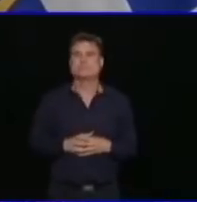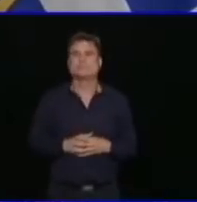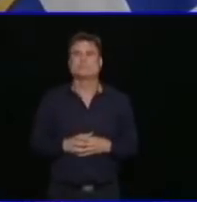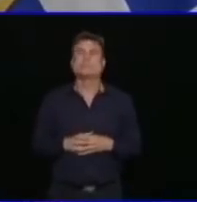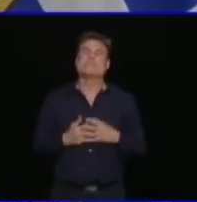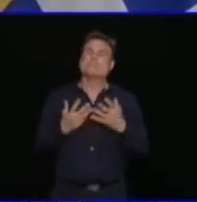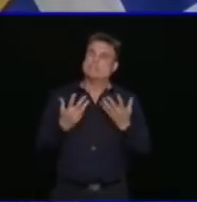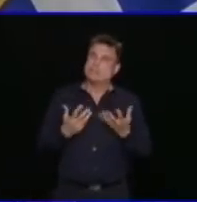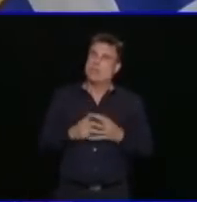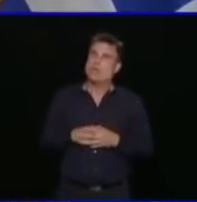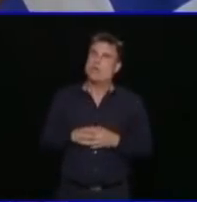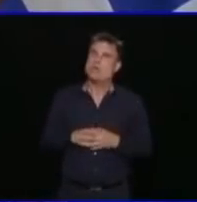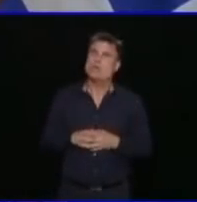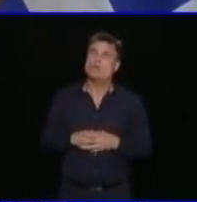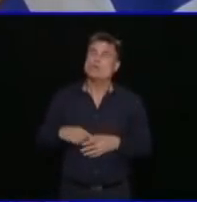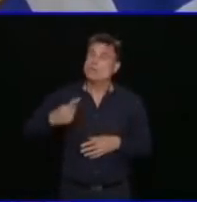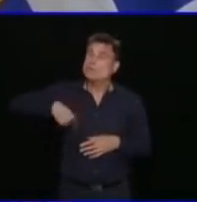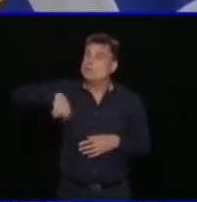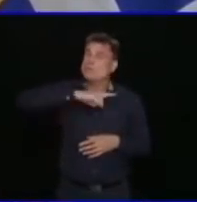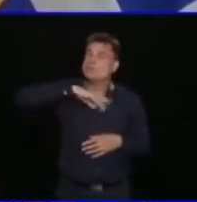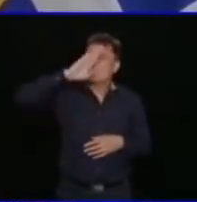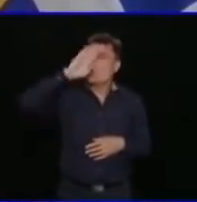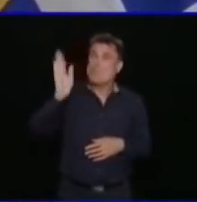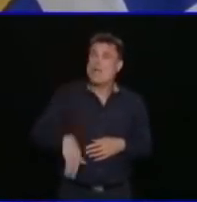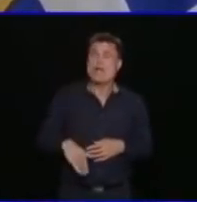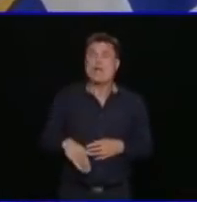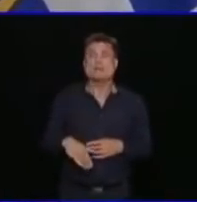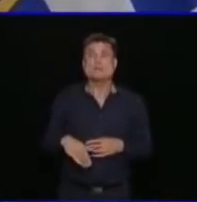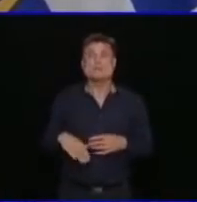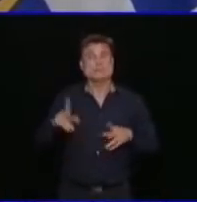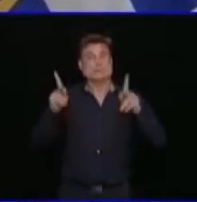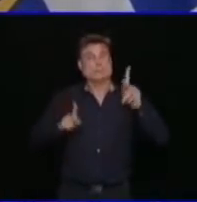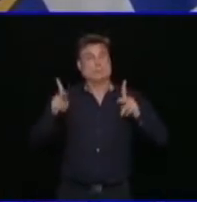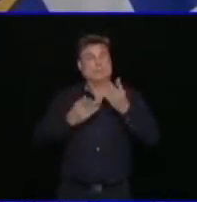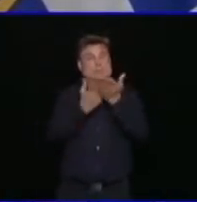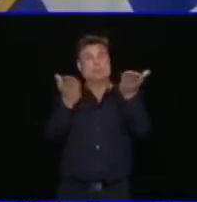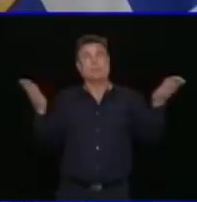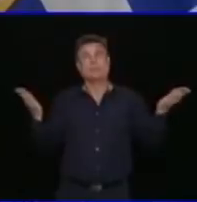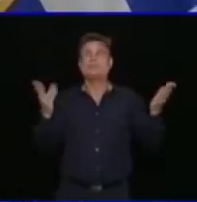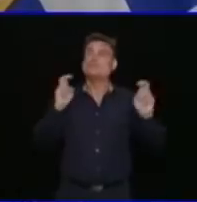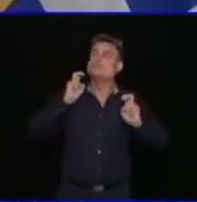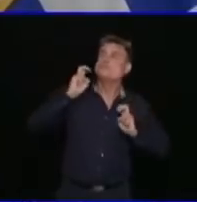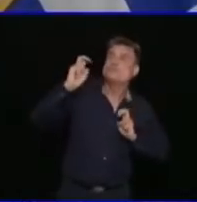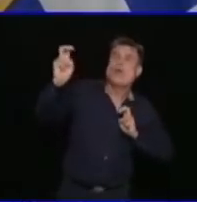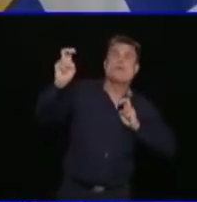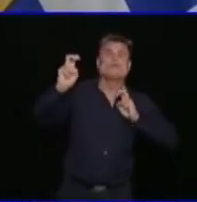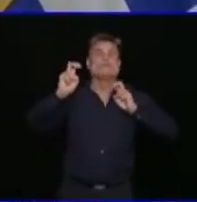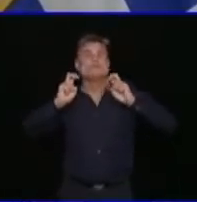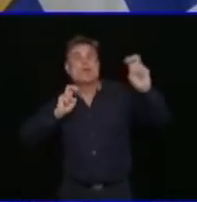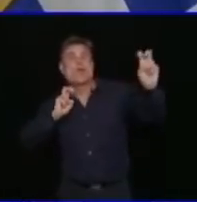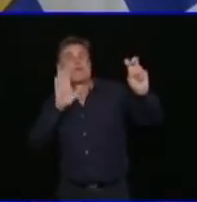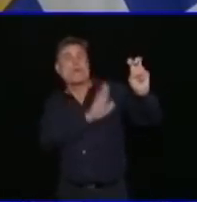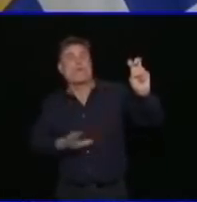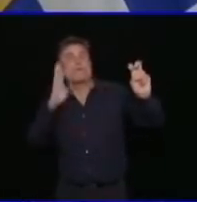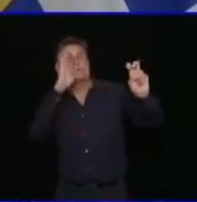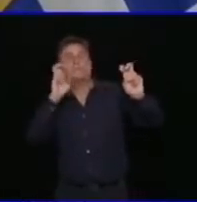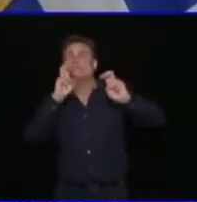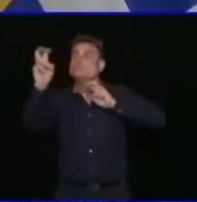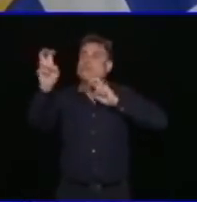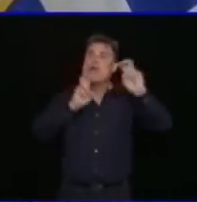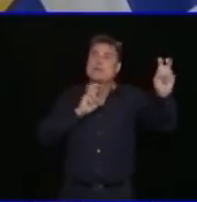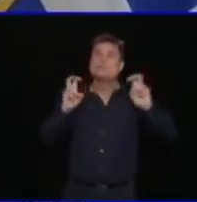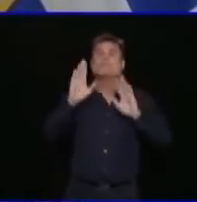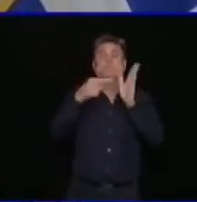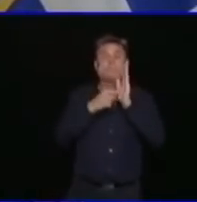to Kelowna. They've gone back to where they lived, either in Fraser or Island or other places, and some of them will get sick. So